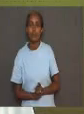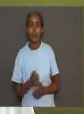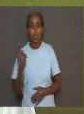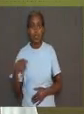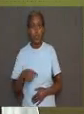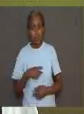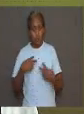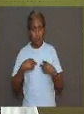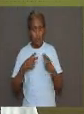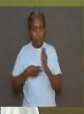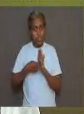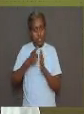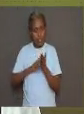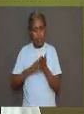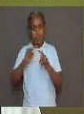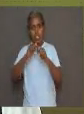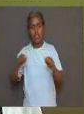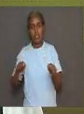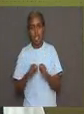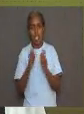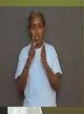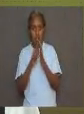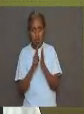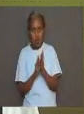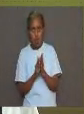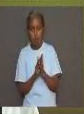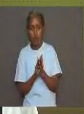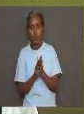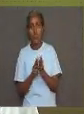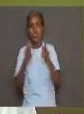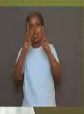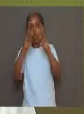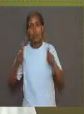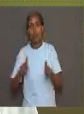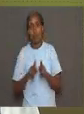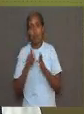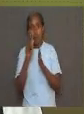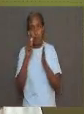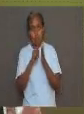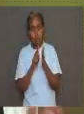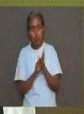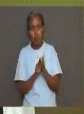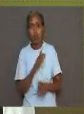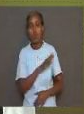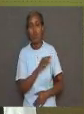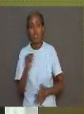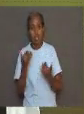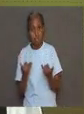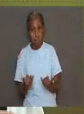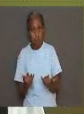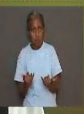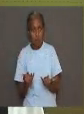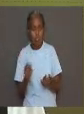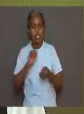We have reviewed the triangle law, the parallelogram law, and now